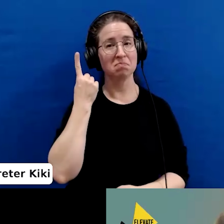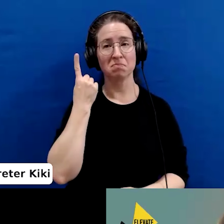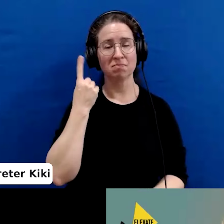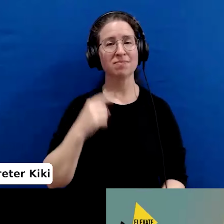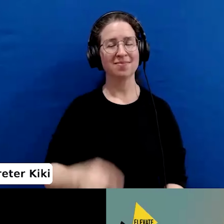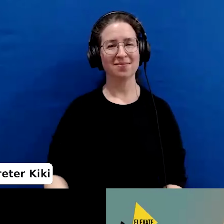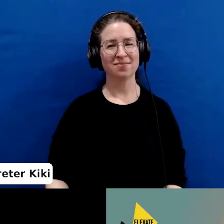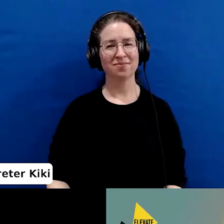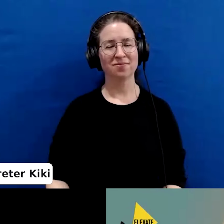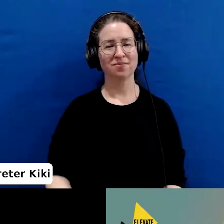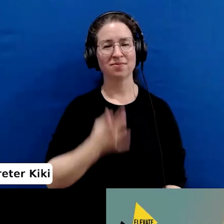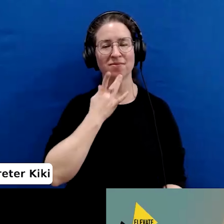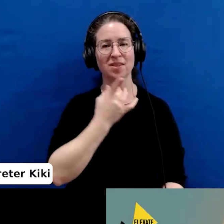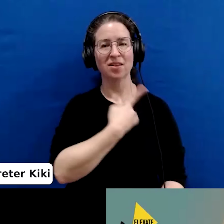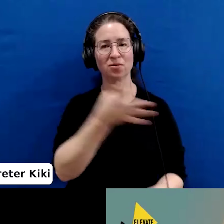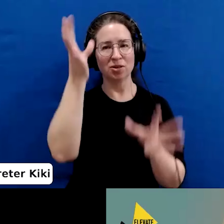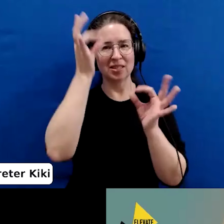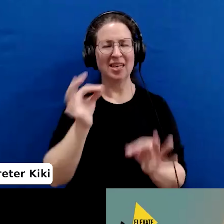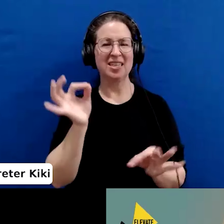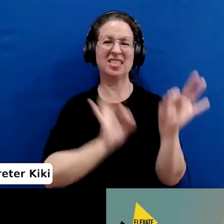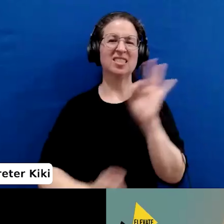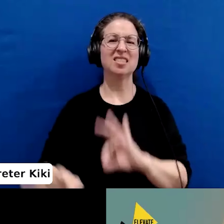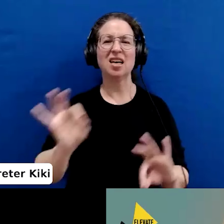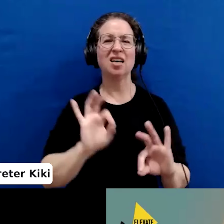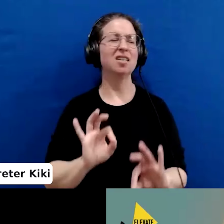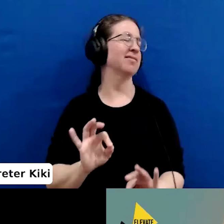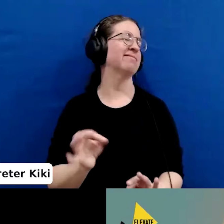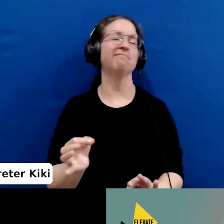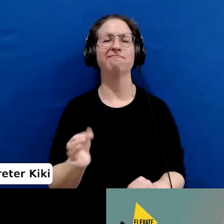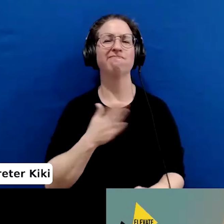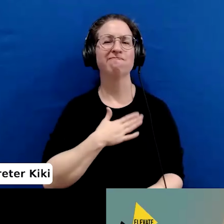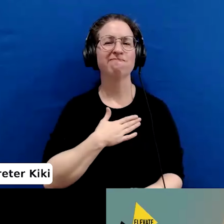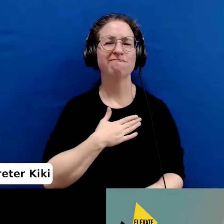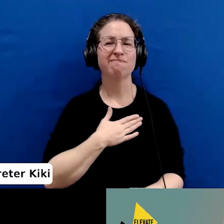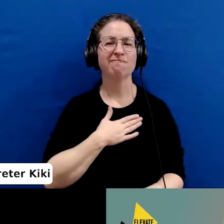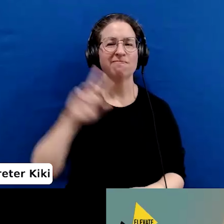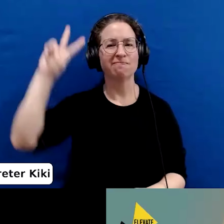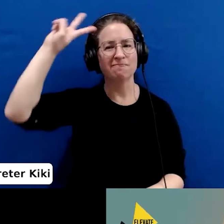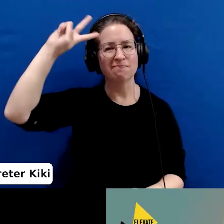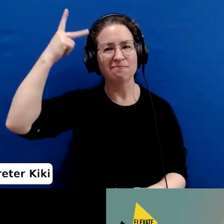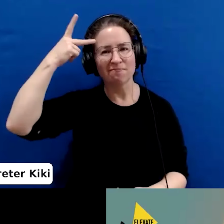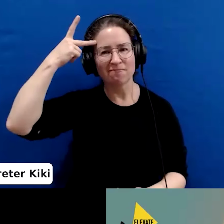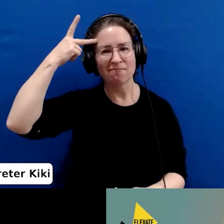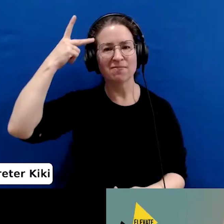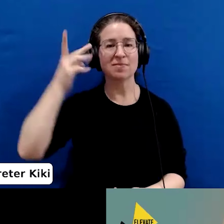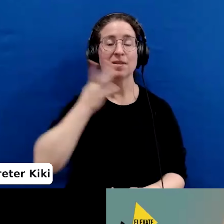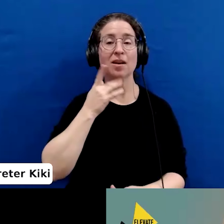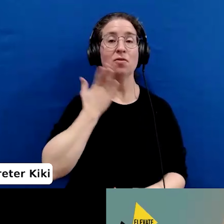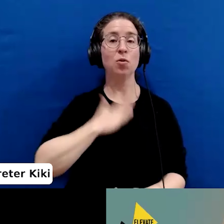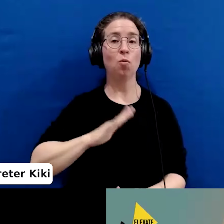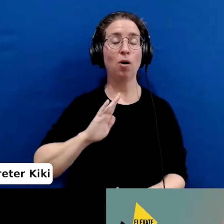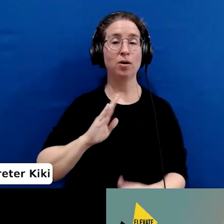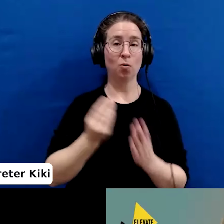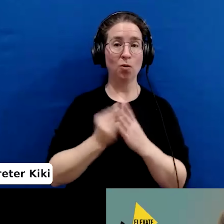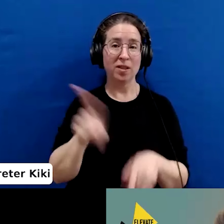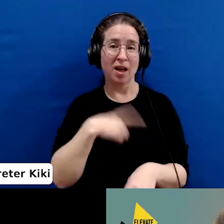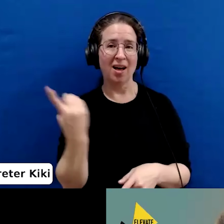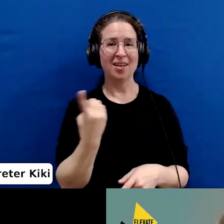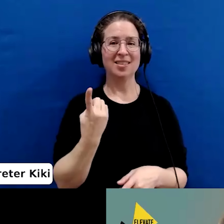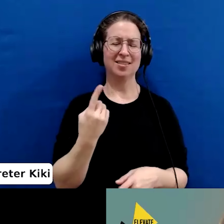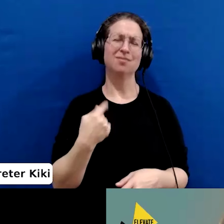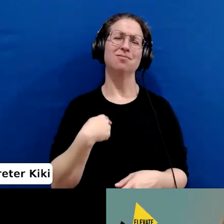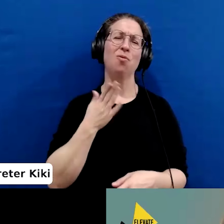But if you decide that science is not your passion, that's perfectly fine. However, if you want to stay with us for the whole time, we'd be absolutely